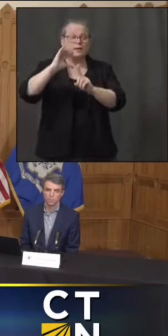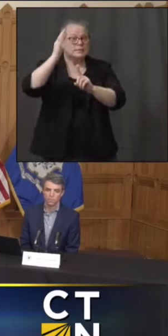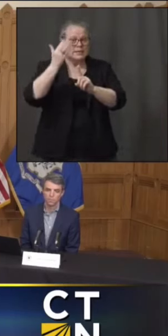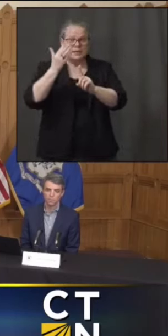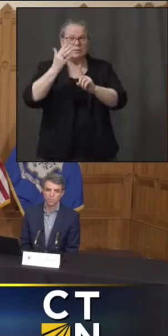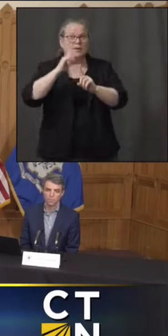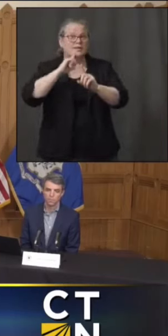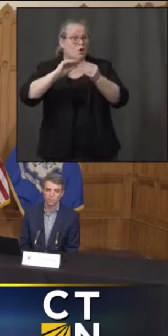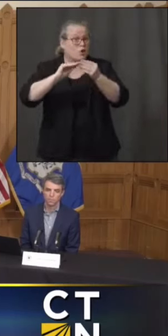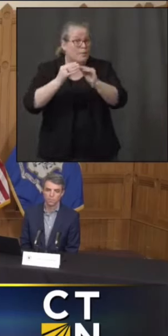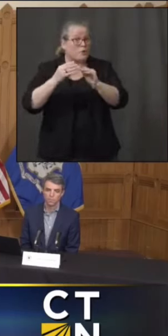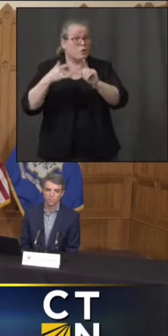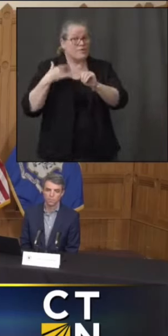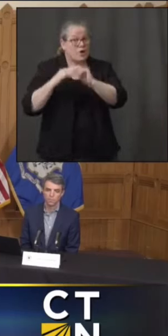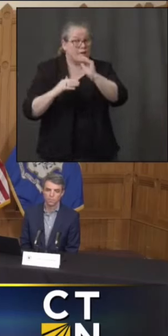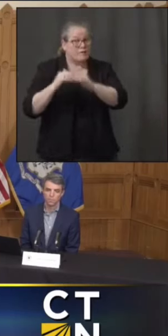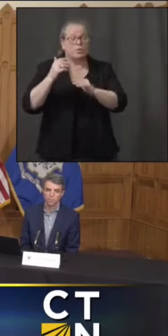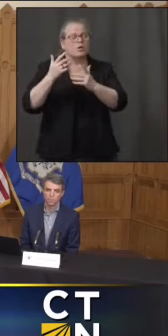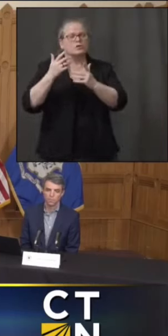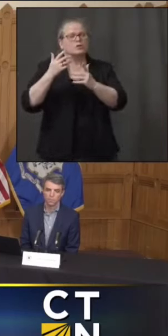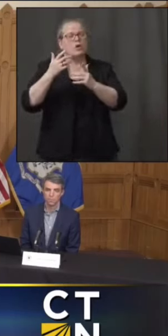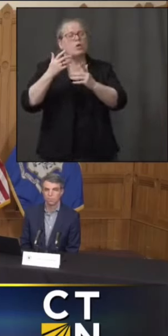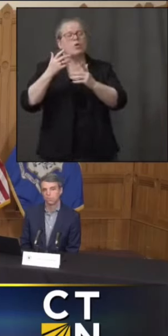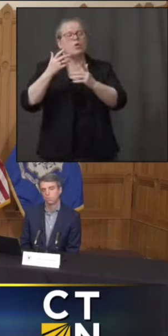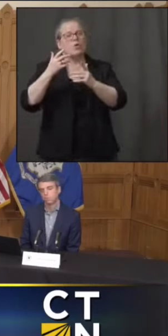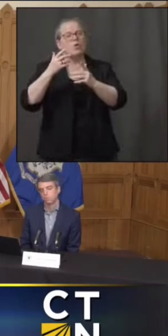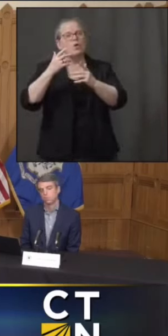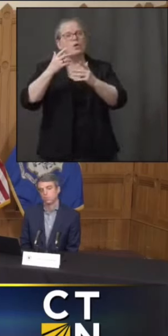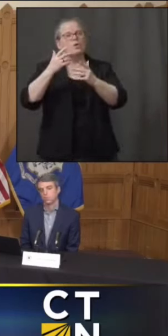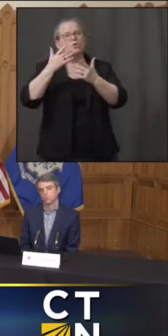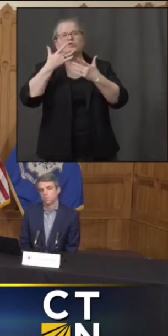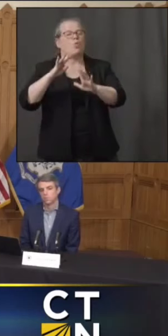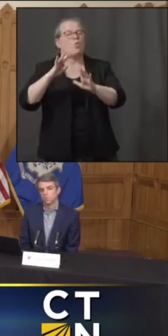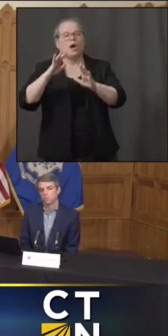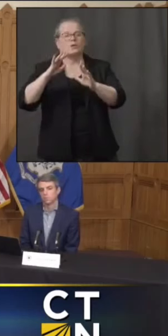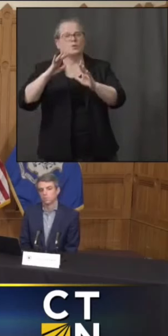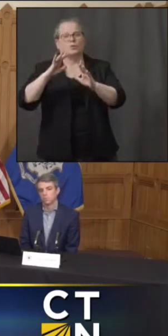don't, maybe can we just talk a bit about why it is a hard thing to pin that down?